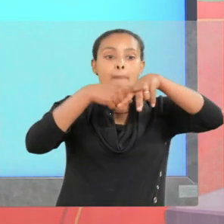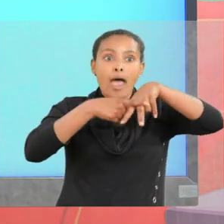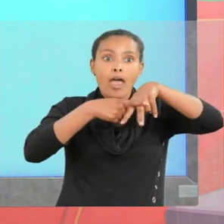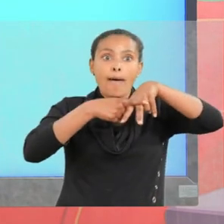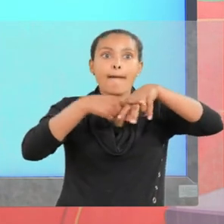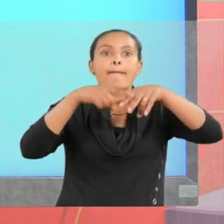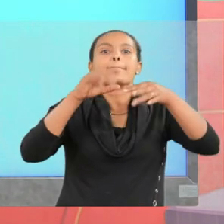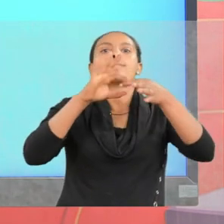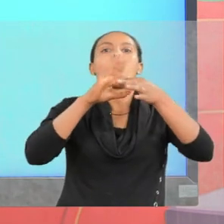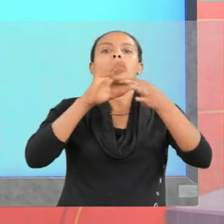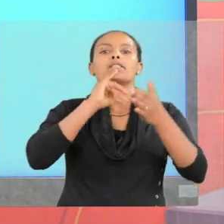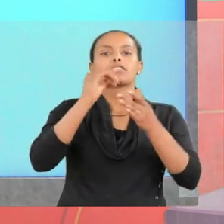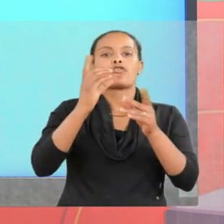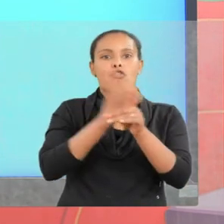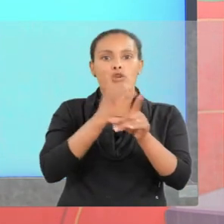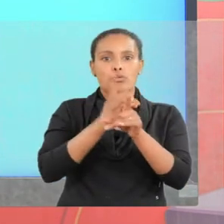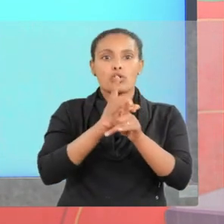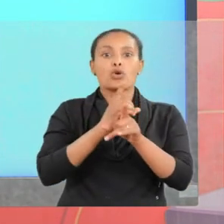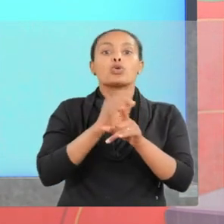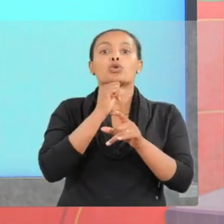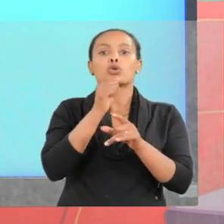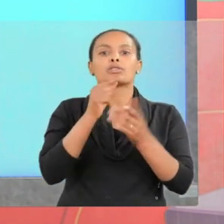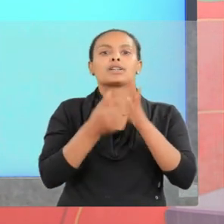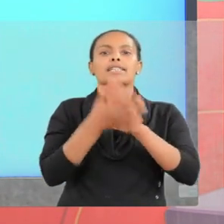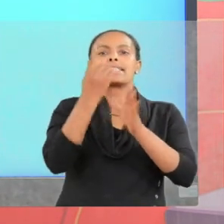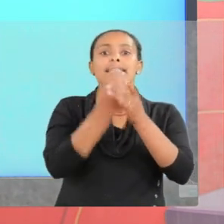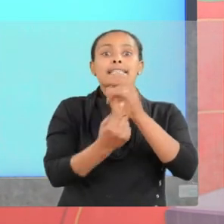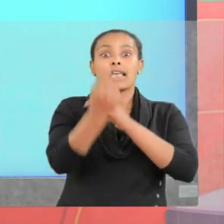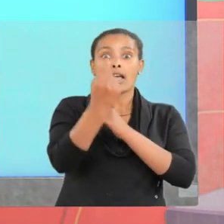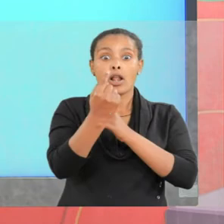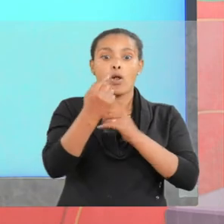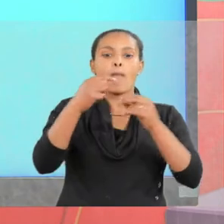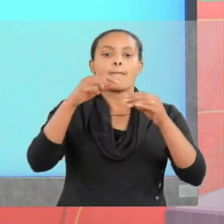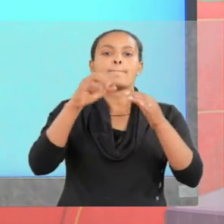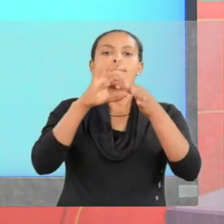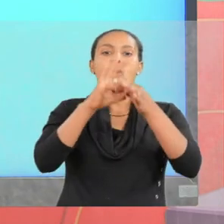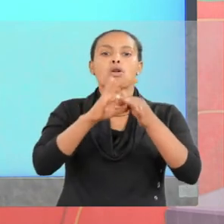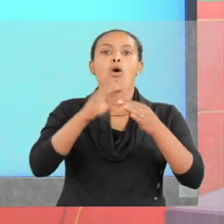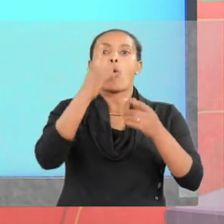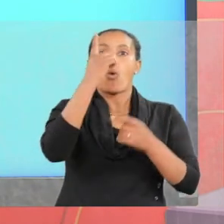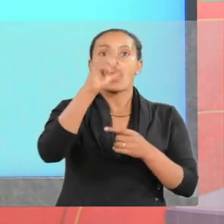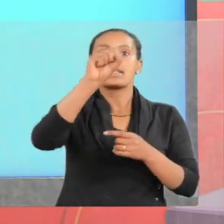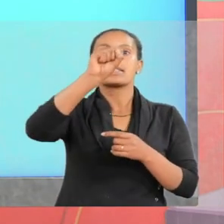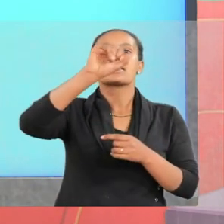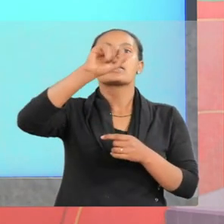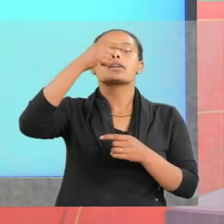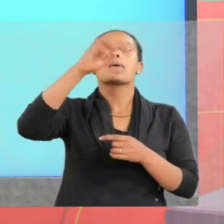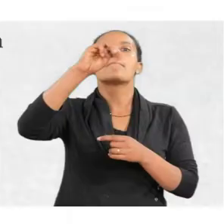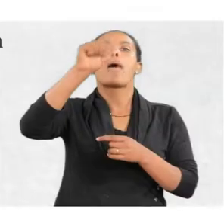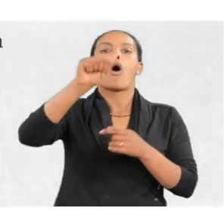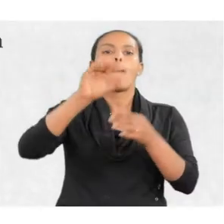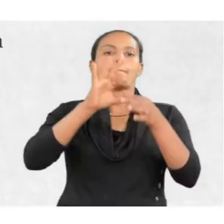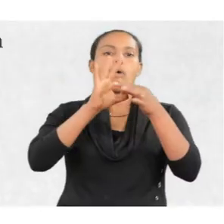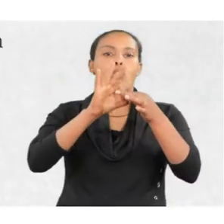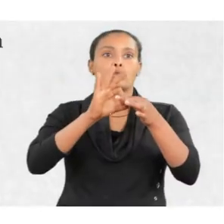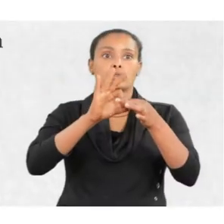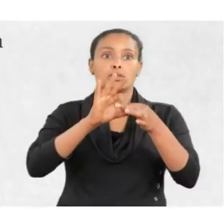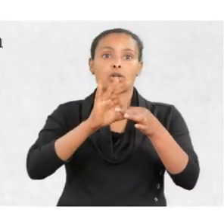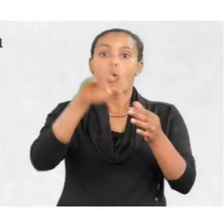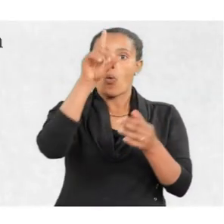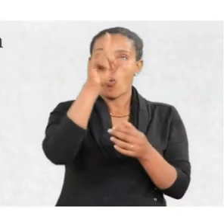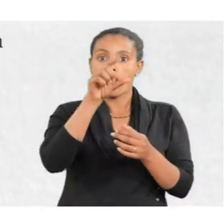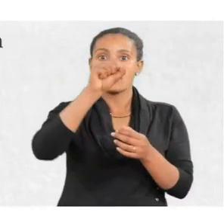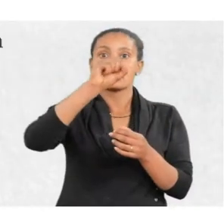is formed. Note that single bond has one sigma bond. Single bond has